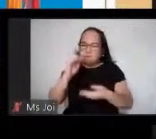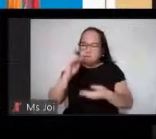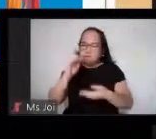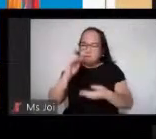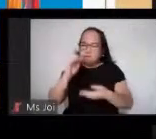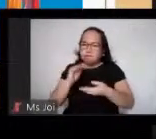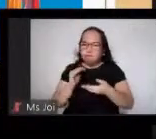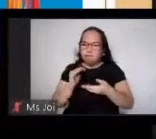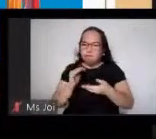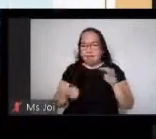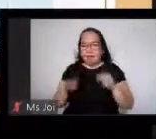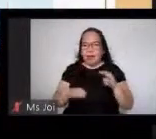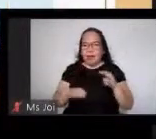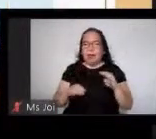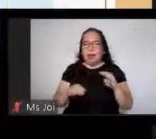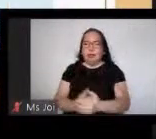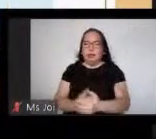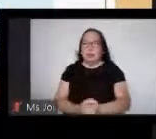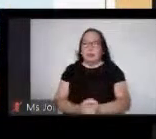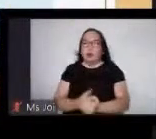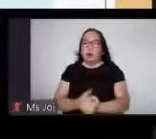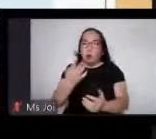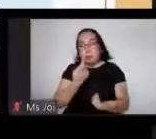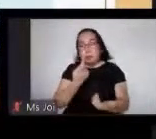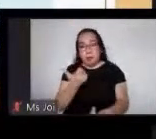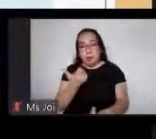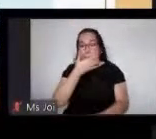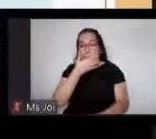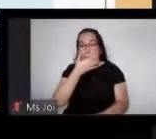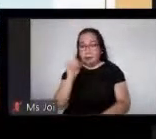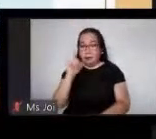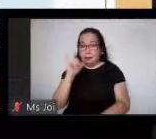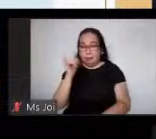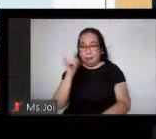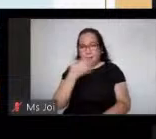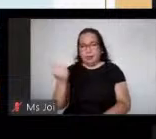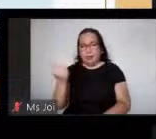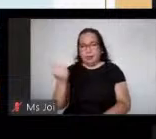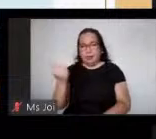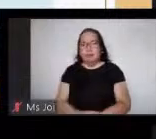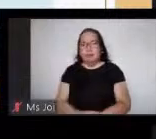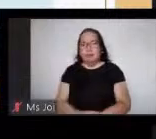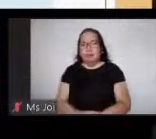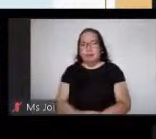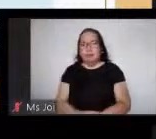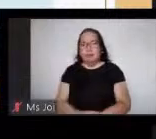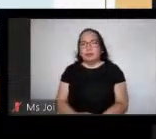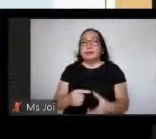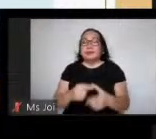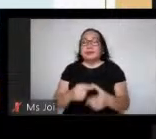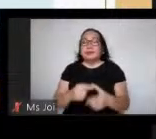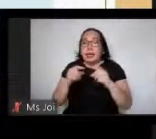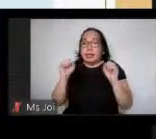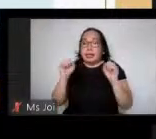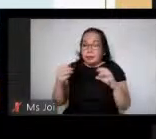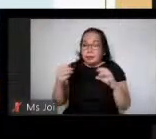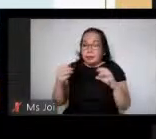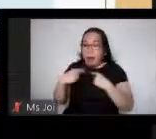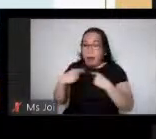Eliminate it from your lifestyle. Now, what to do with people with symptoms? Kasi syempre,